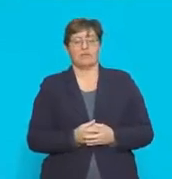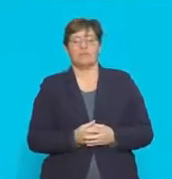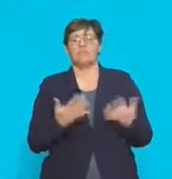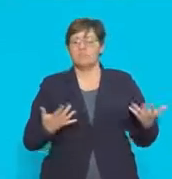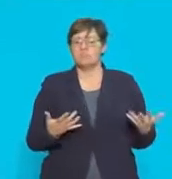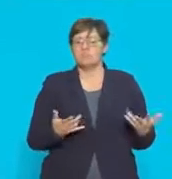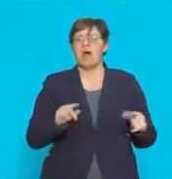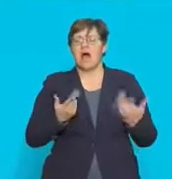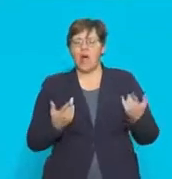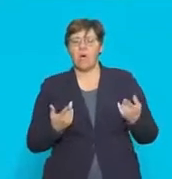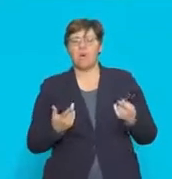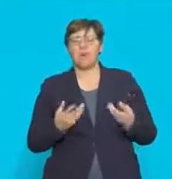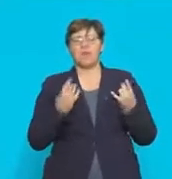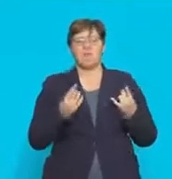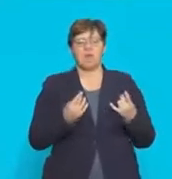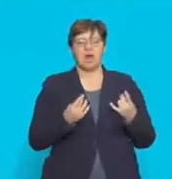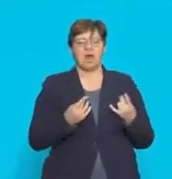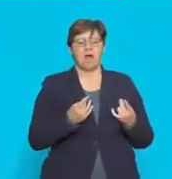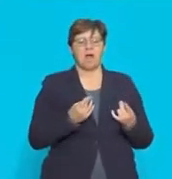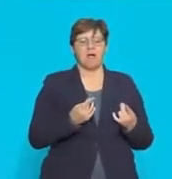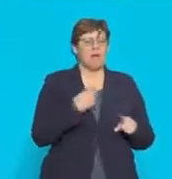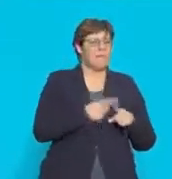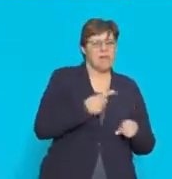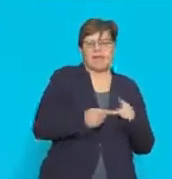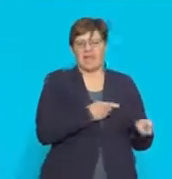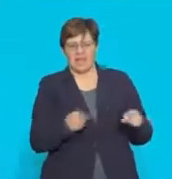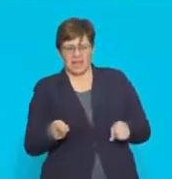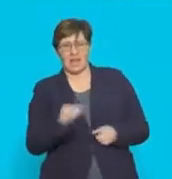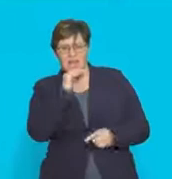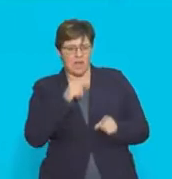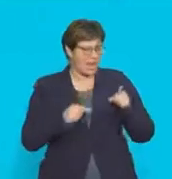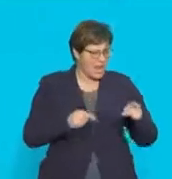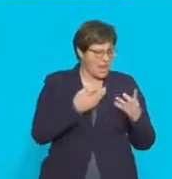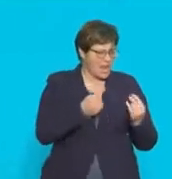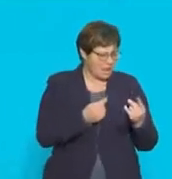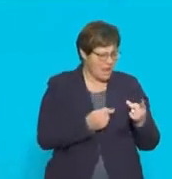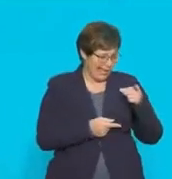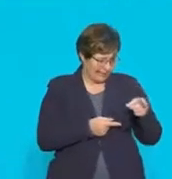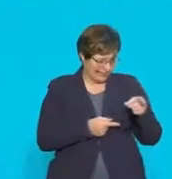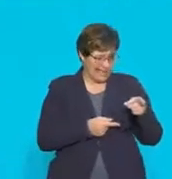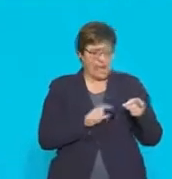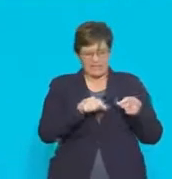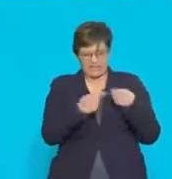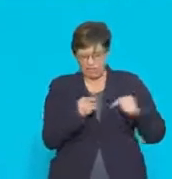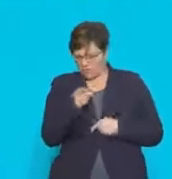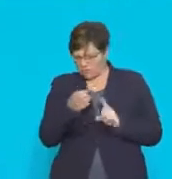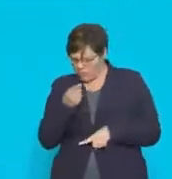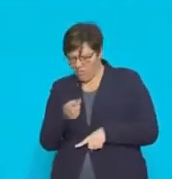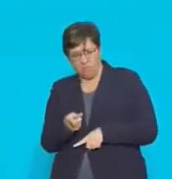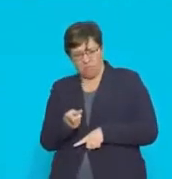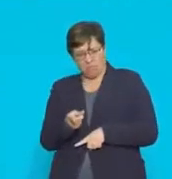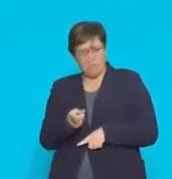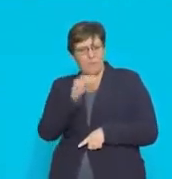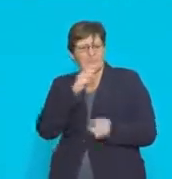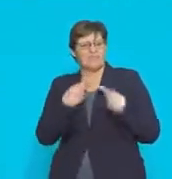with numbers? How do I then make this number, or rather say this one is different from that one? What makes them different?